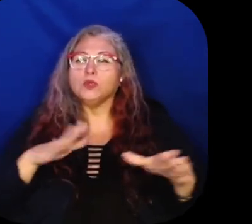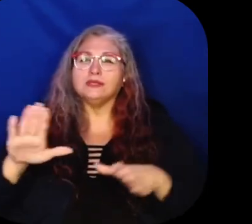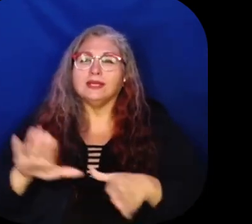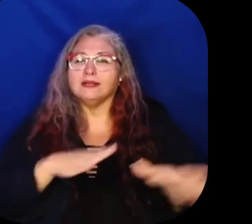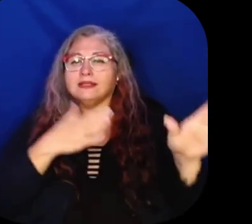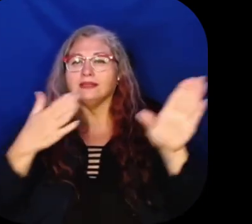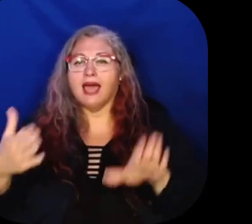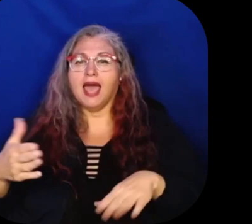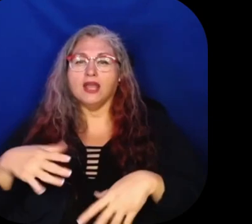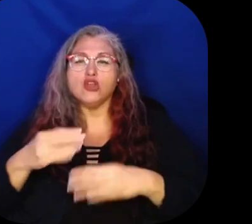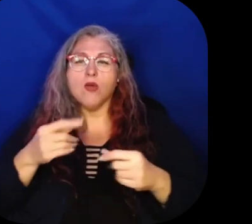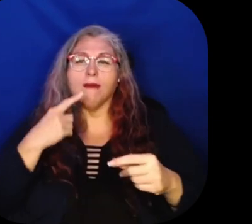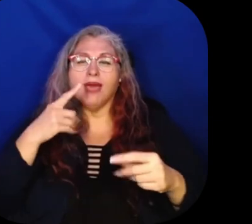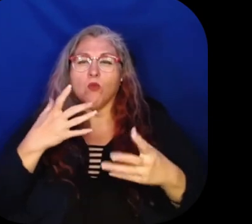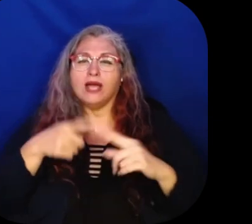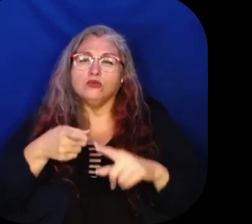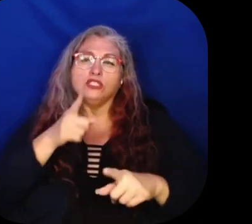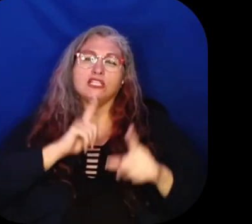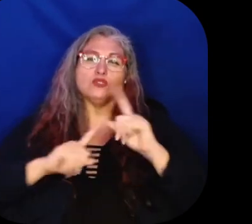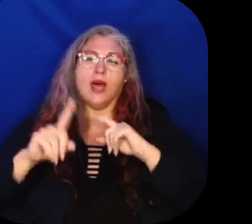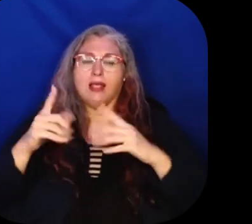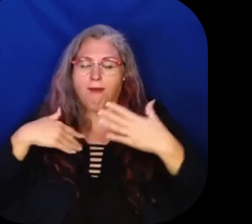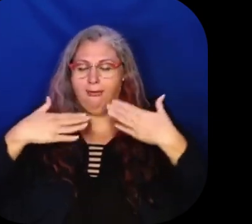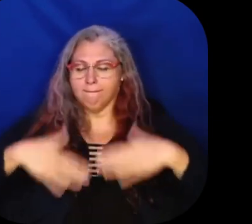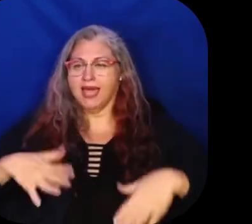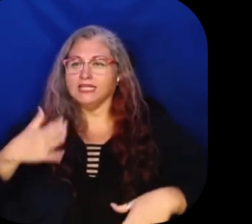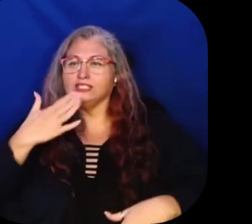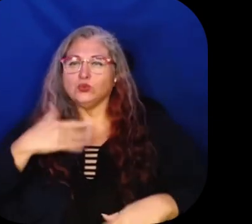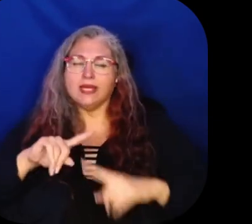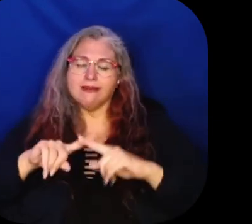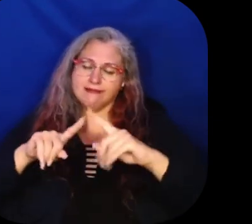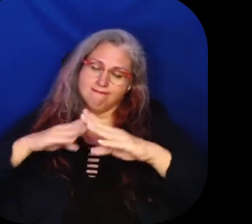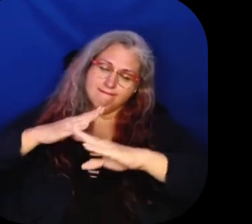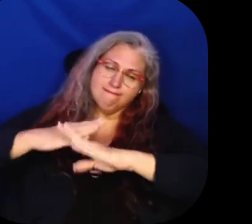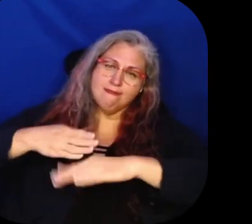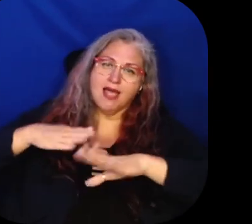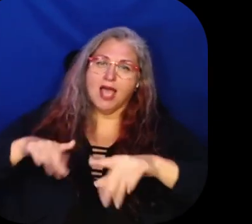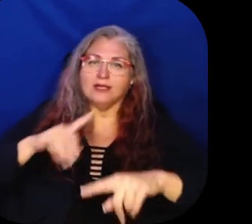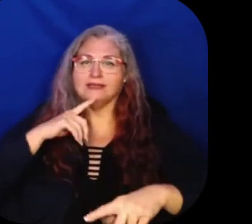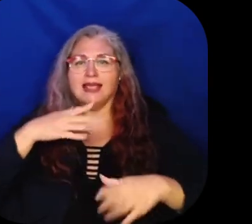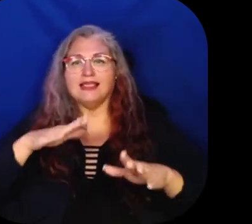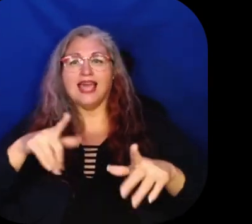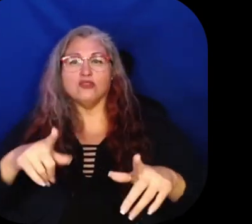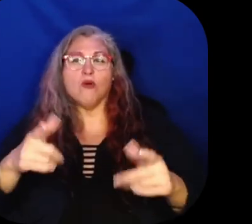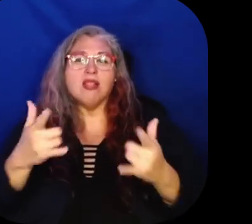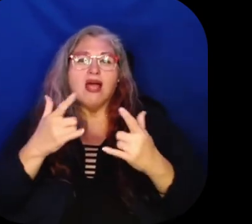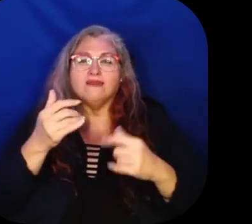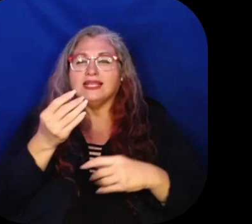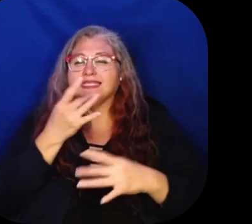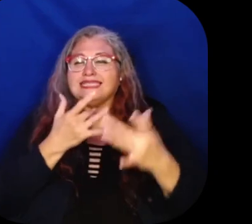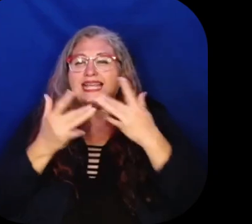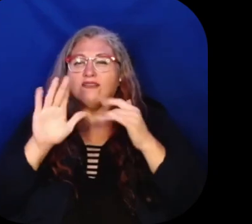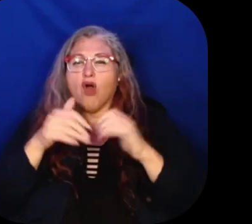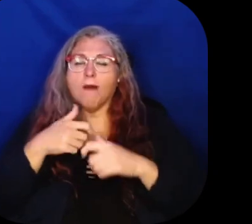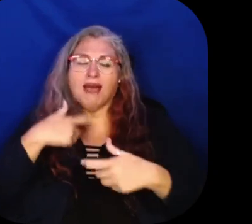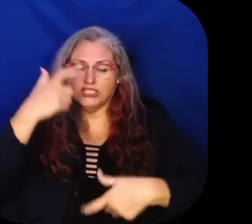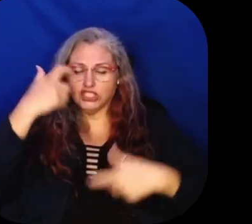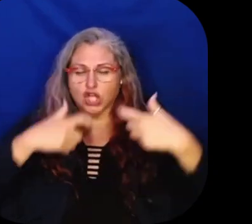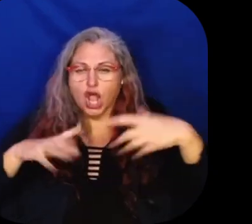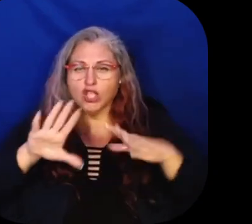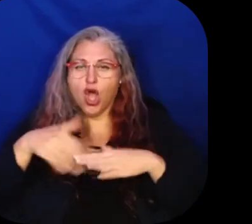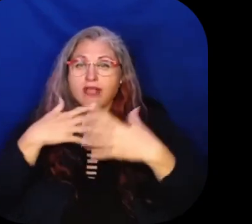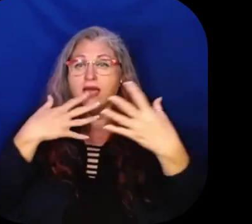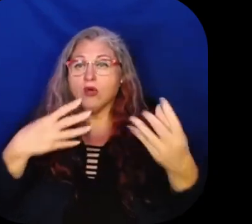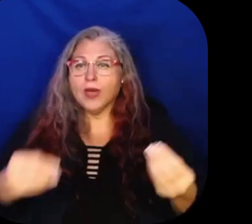wanna swallow, my sweet body won't let. Ground mouth says it loves the taste of all my scars and all my wet. The